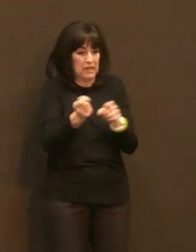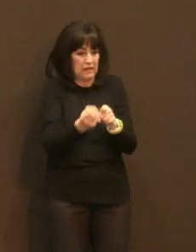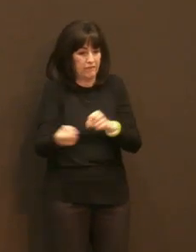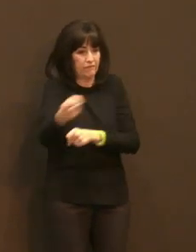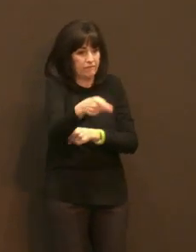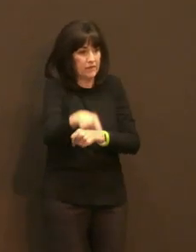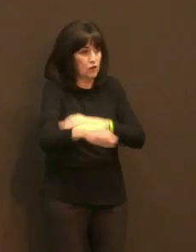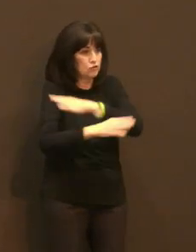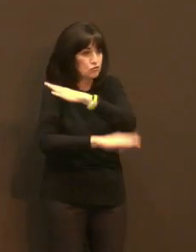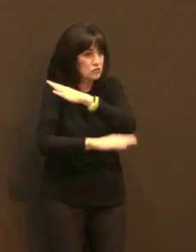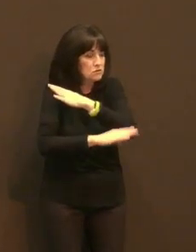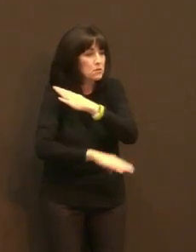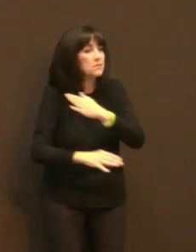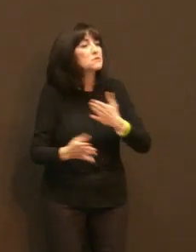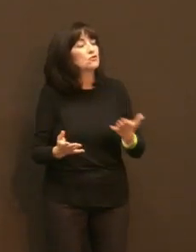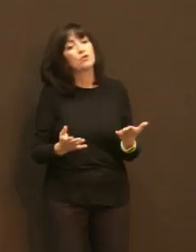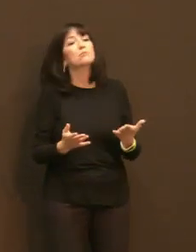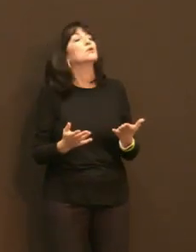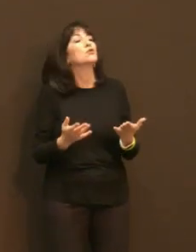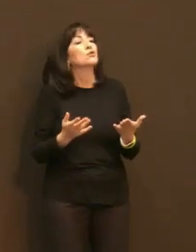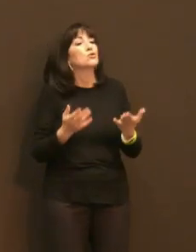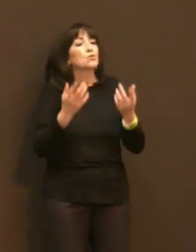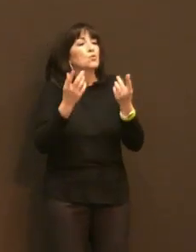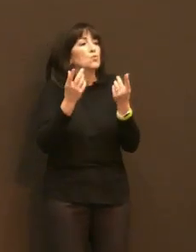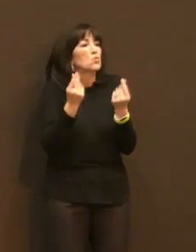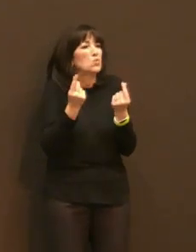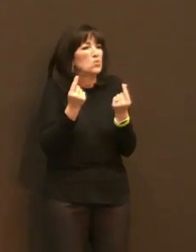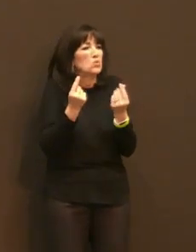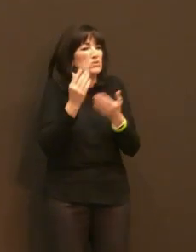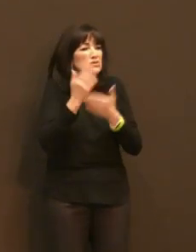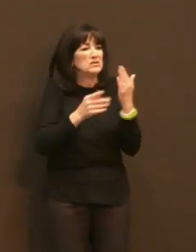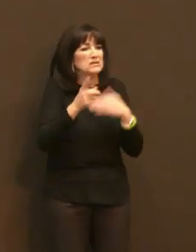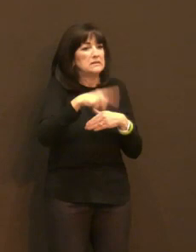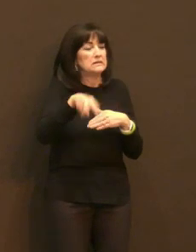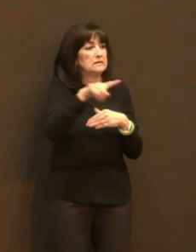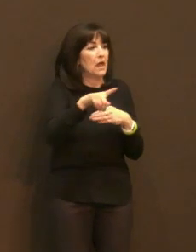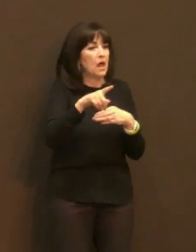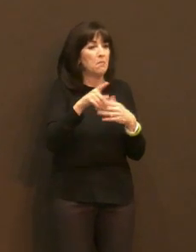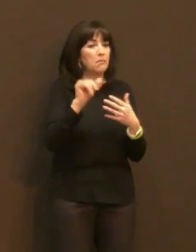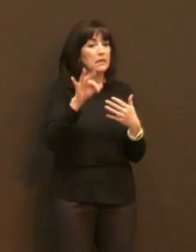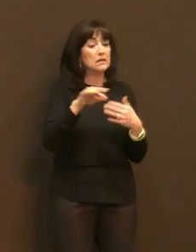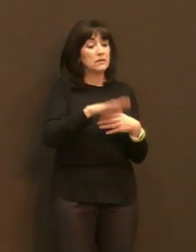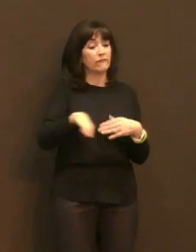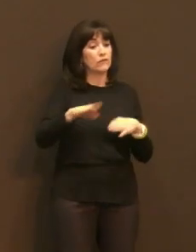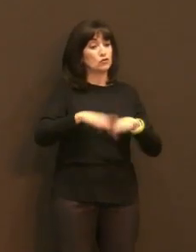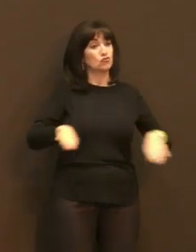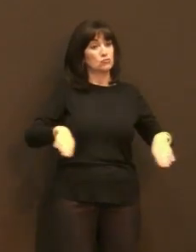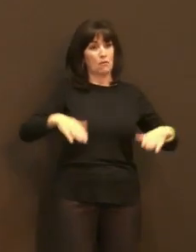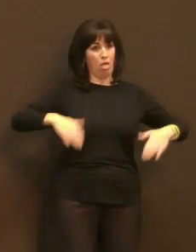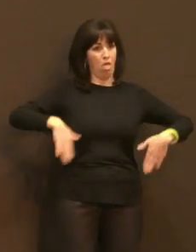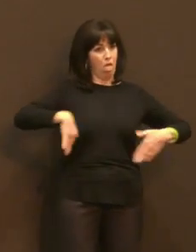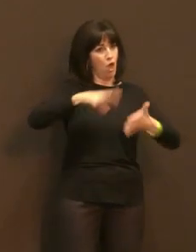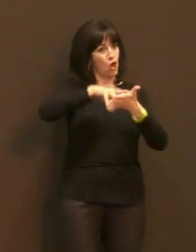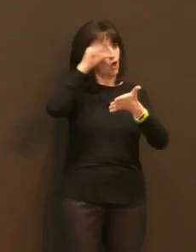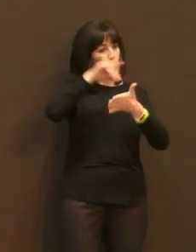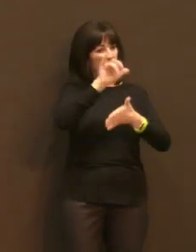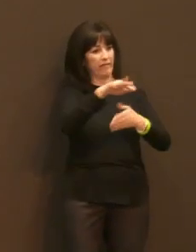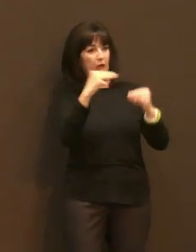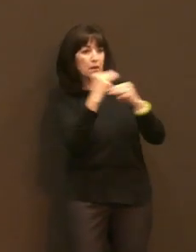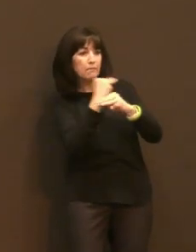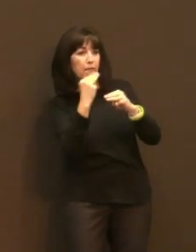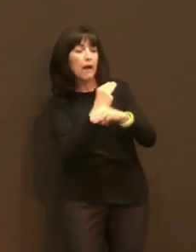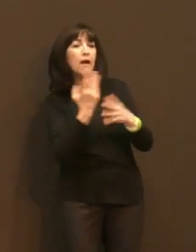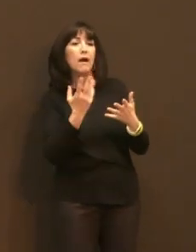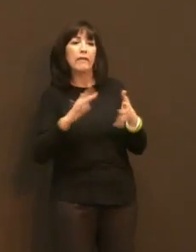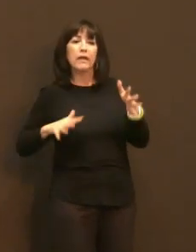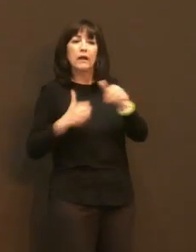for remediation on some of their math curriculum that they didn't get to, or are they going to have to help the children and the students catch